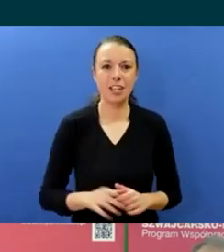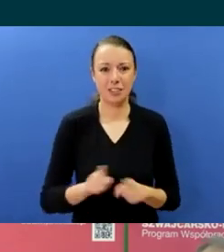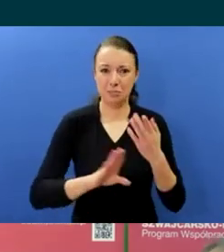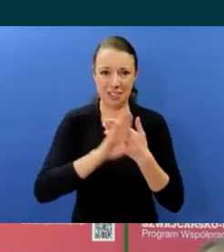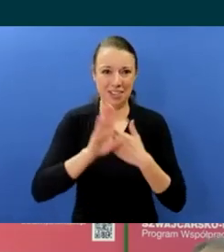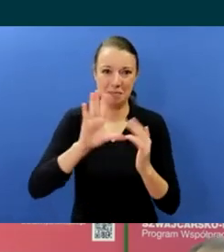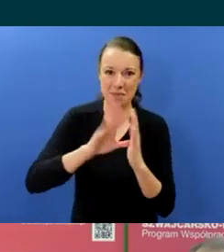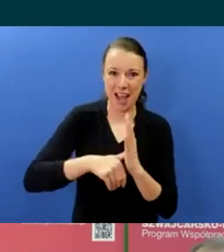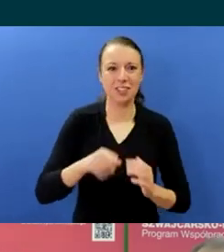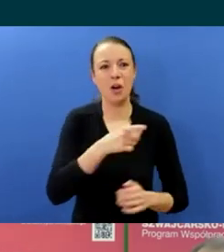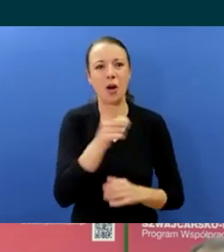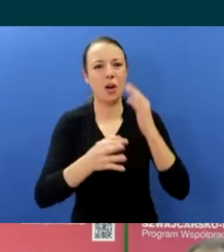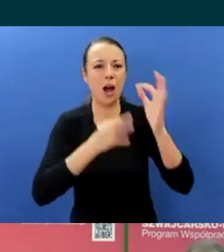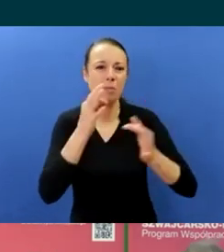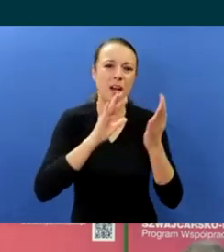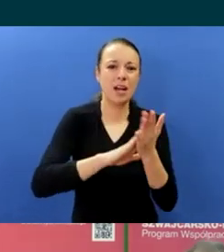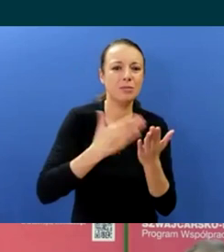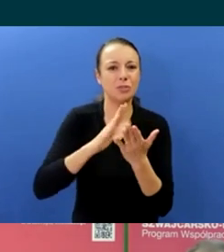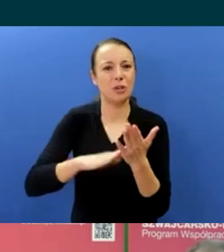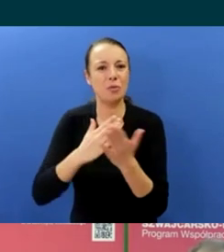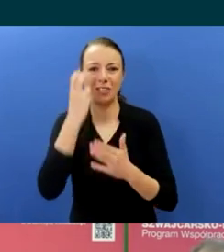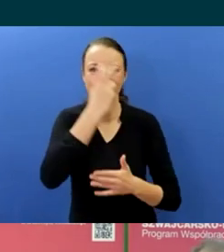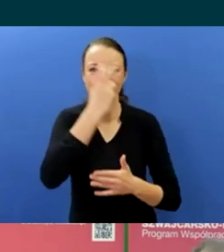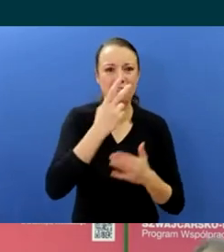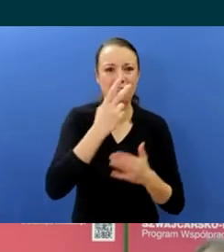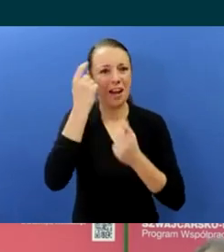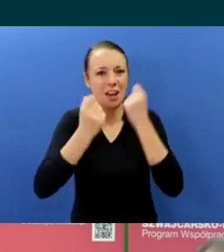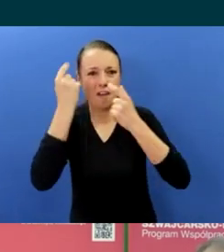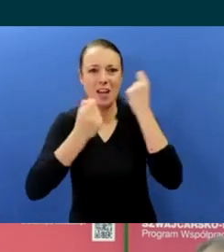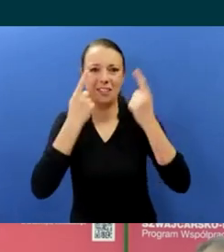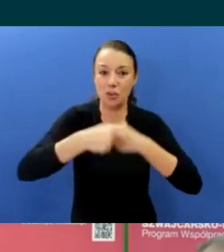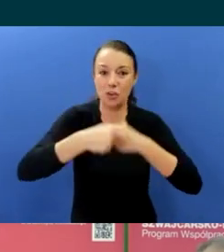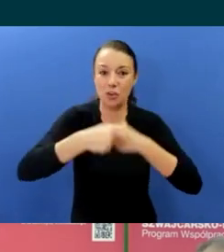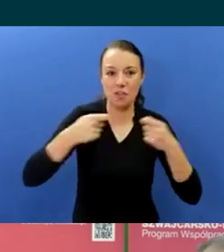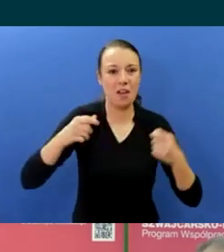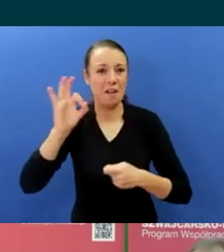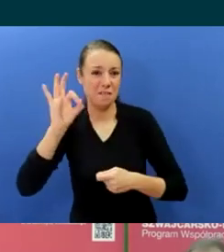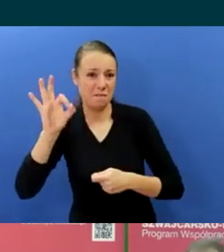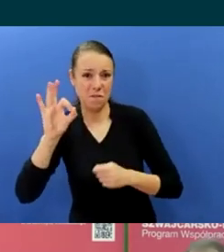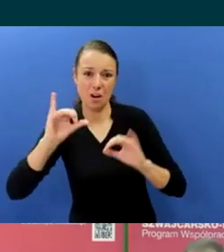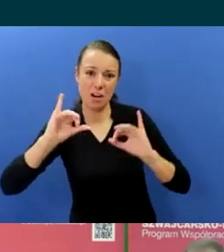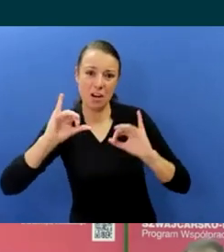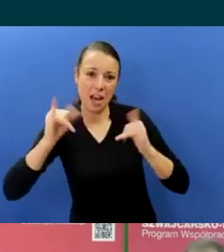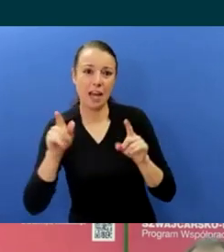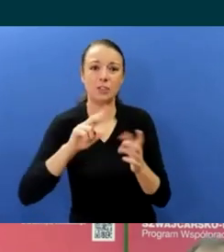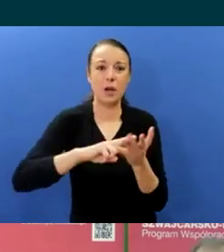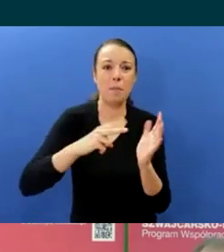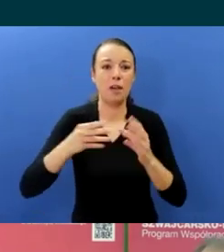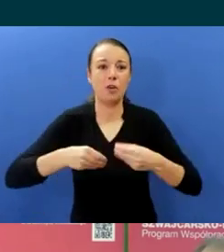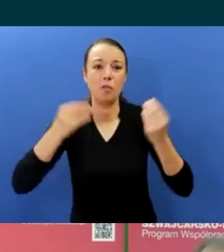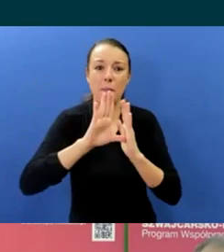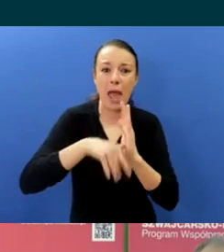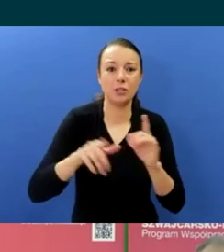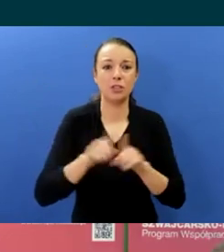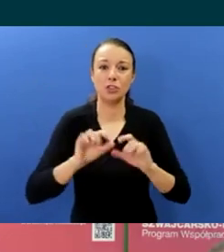experts and representatives of the cities who are going to present different interesting participation-based